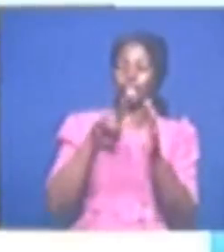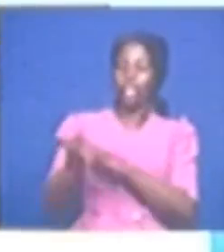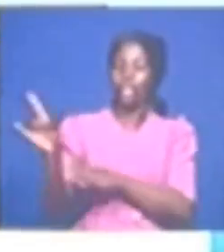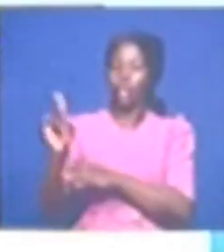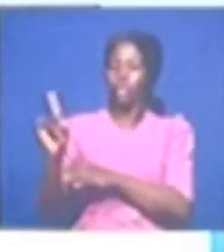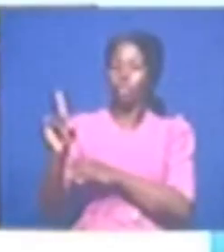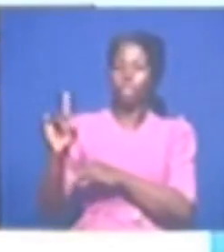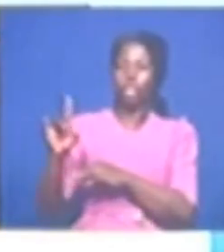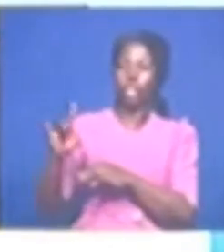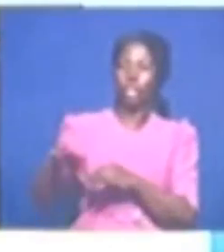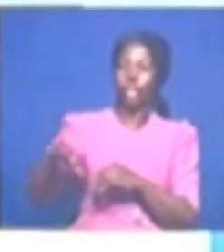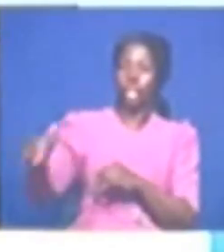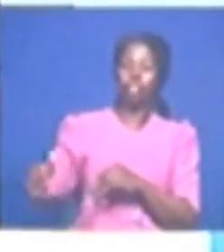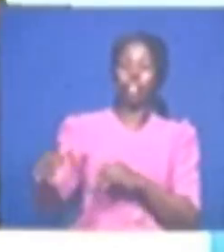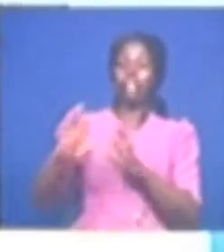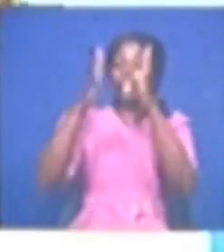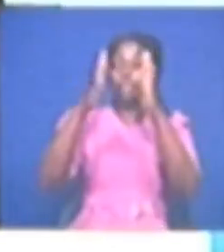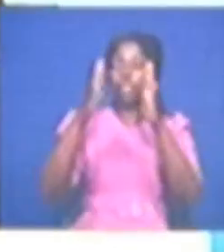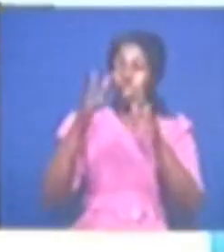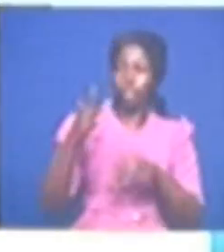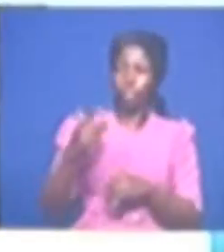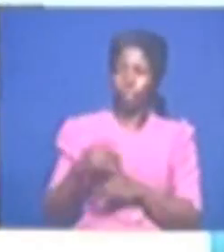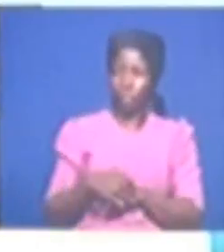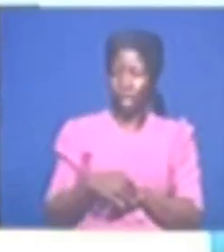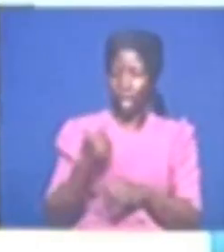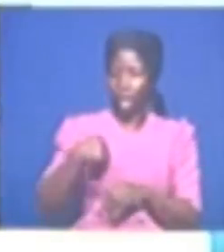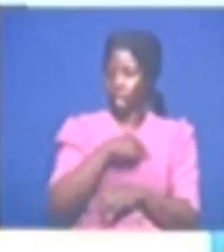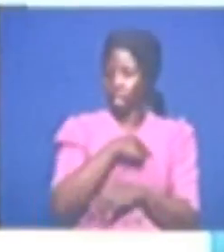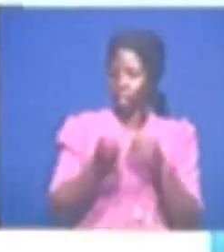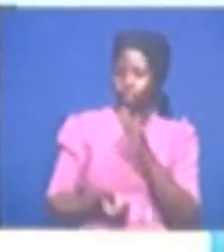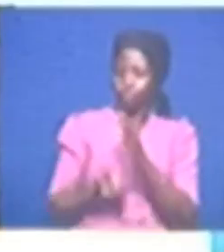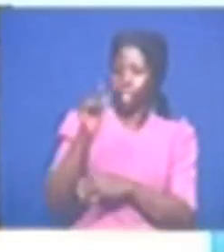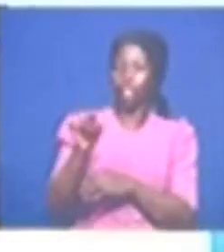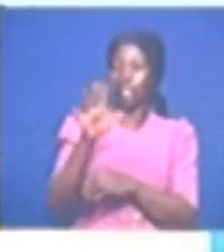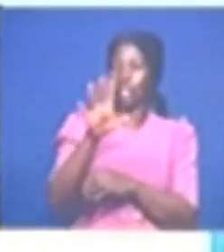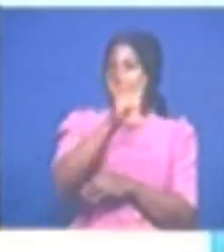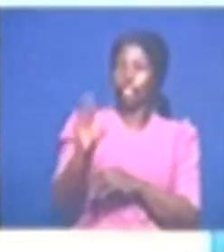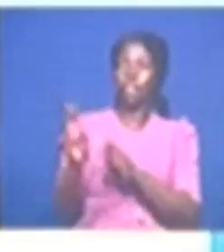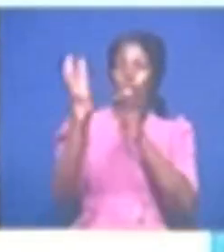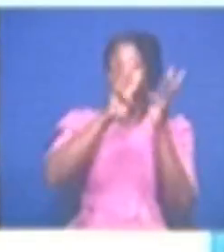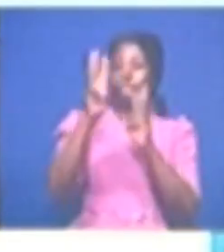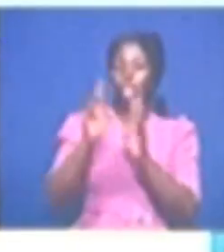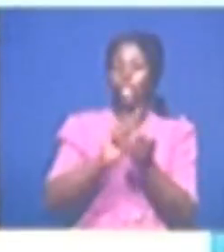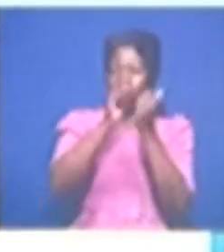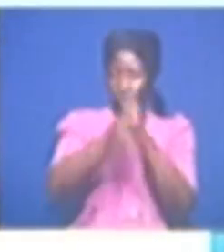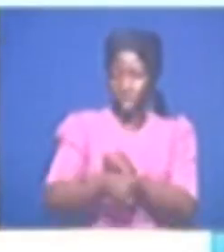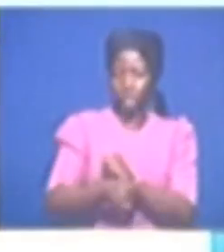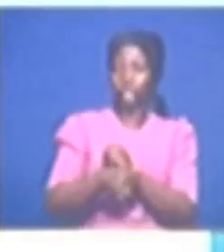County, we established this African Climate Change and Environmental